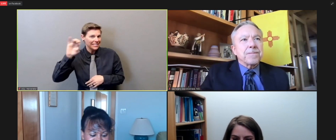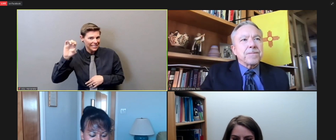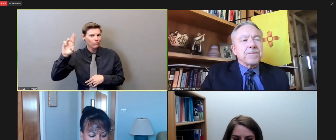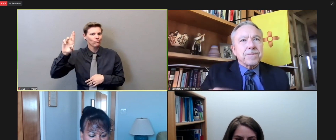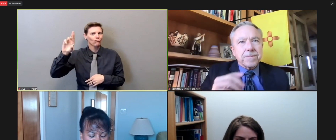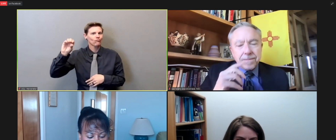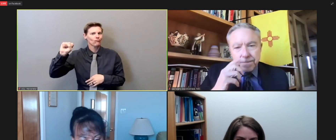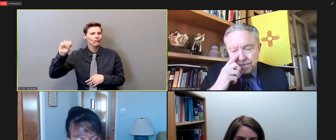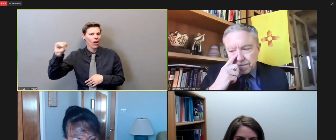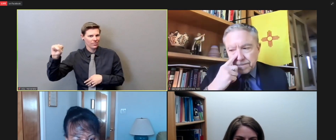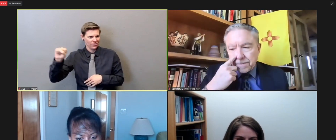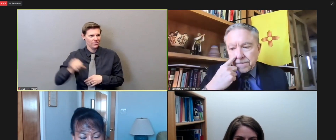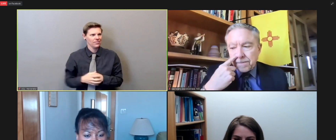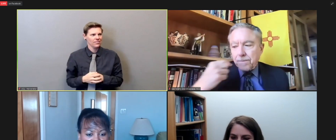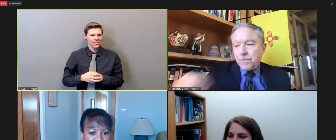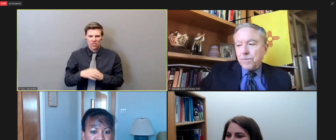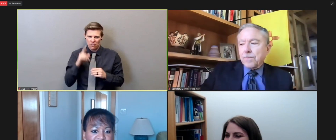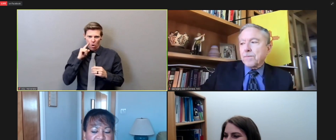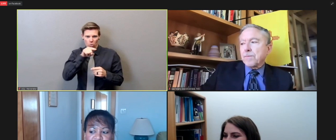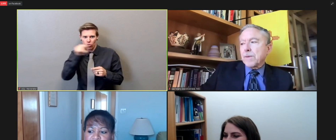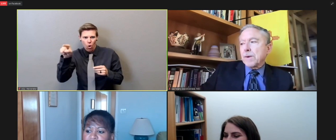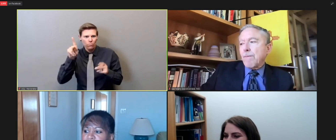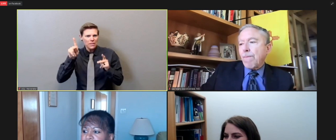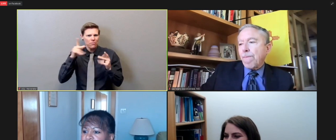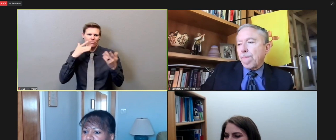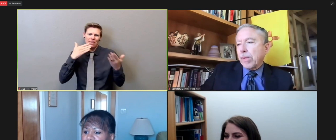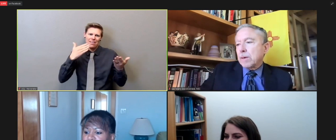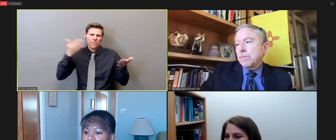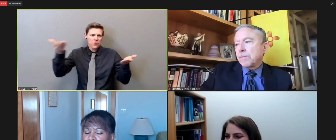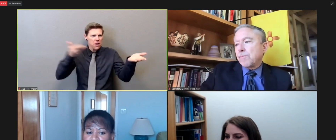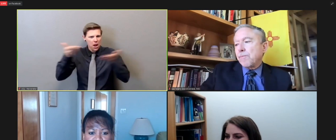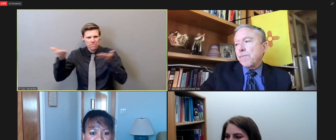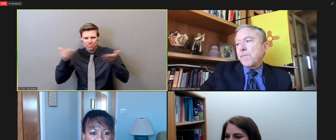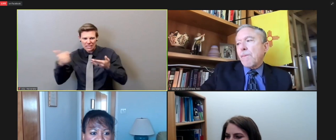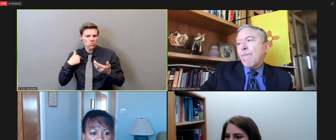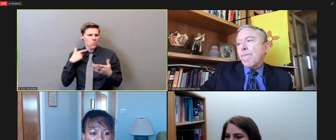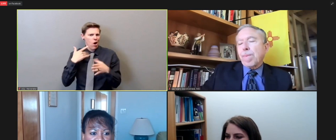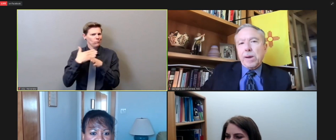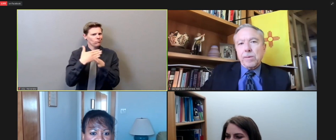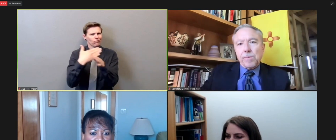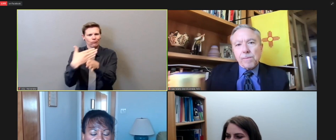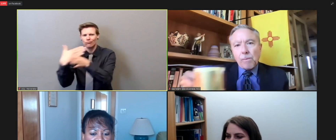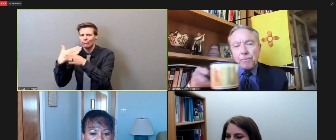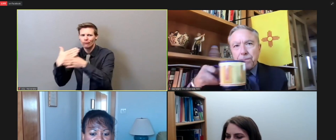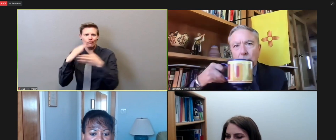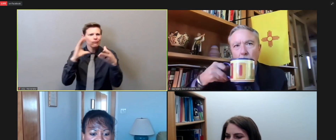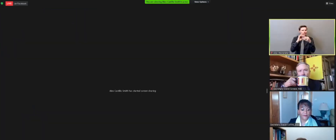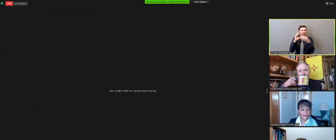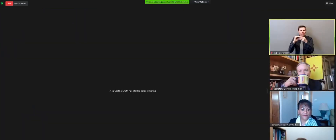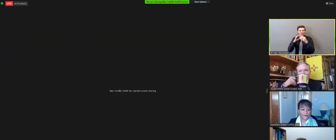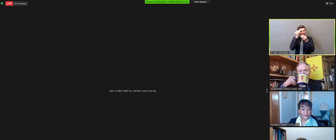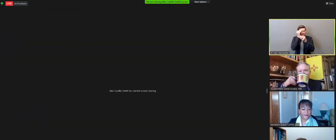got some information to share with you, and so I'm going to share my screen so we can go ahead and get started.